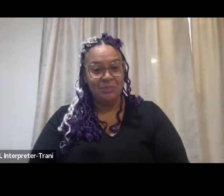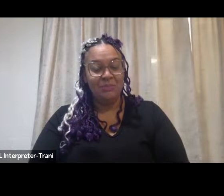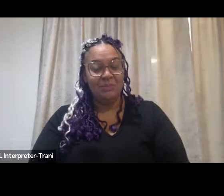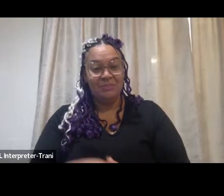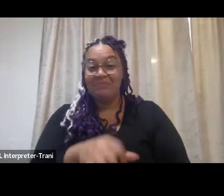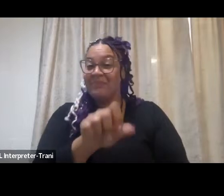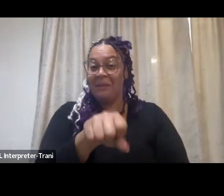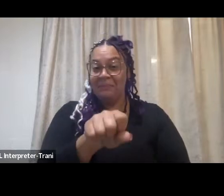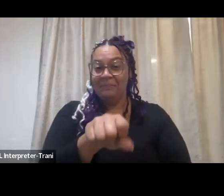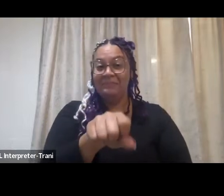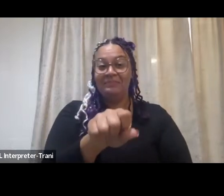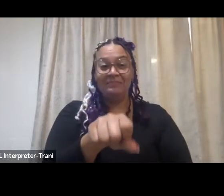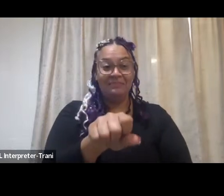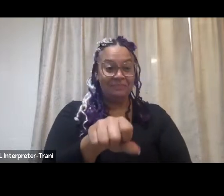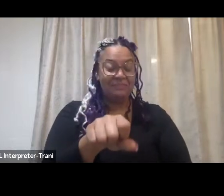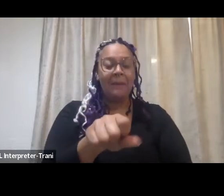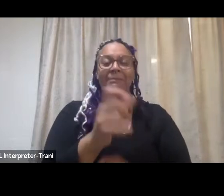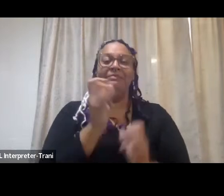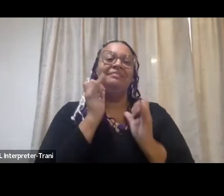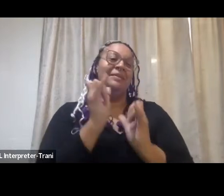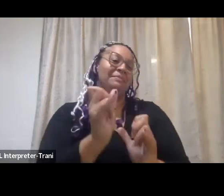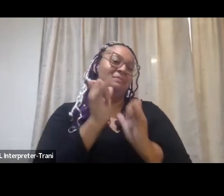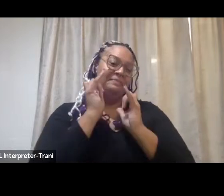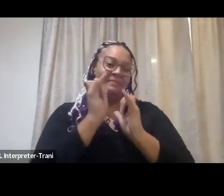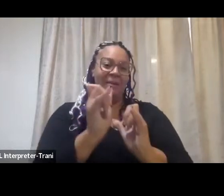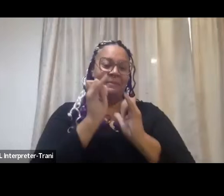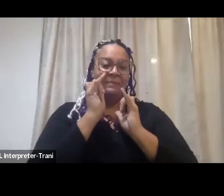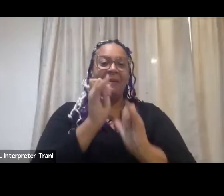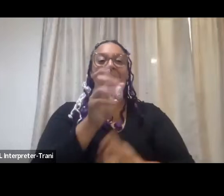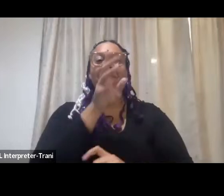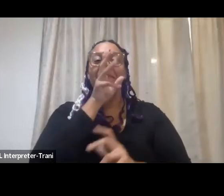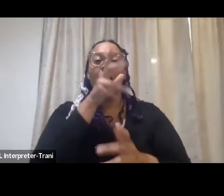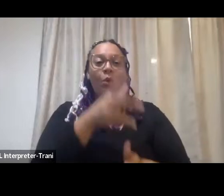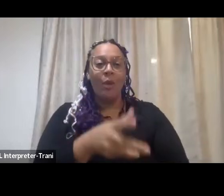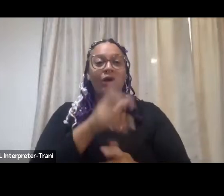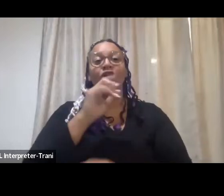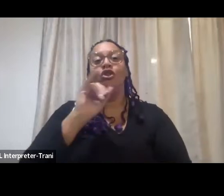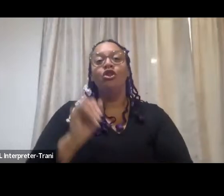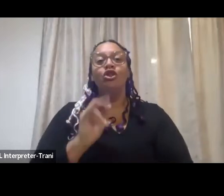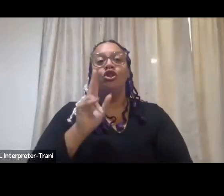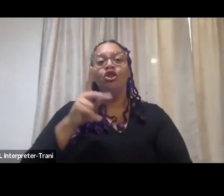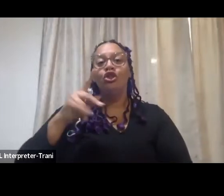Yep, that's me too. Aquarius Jupiter.